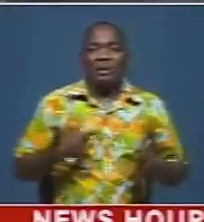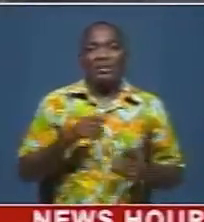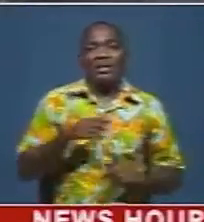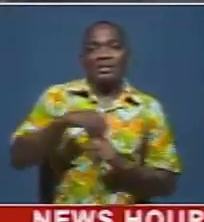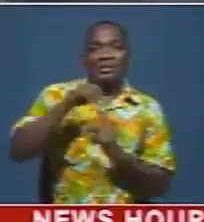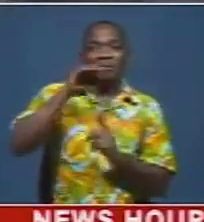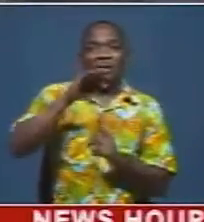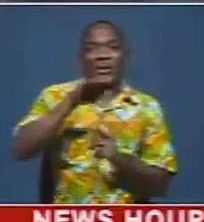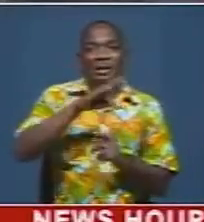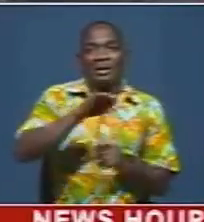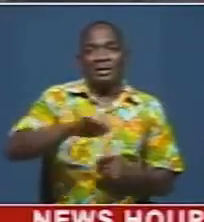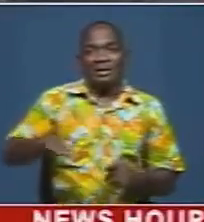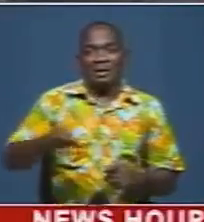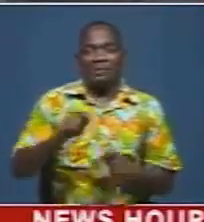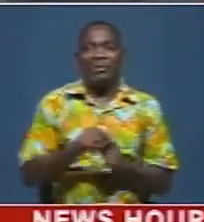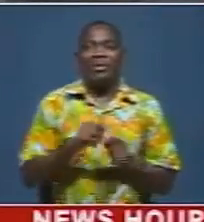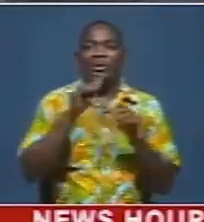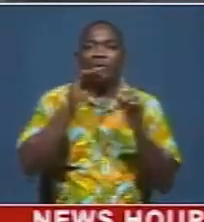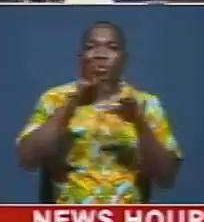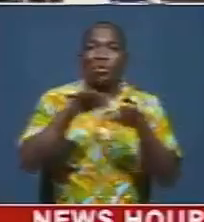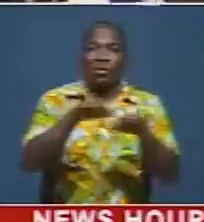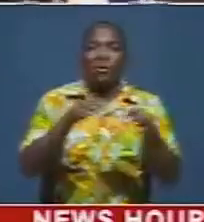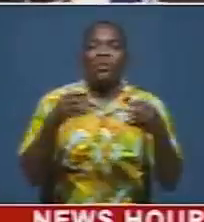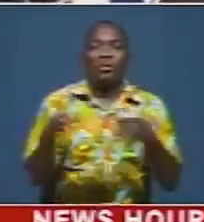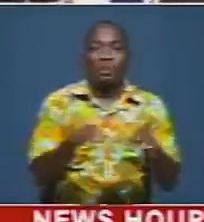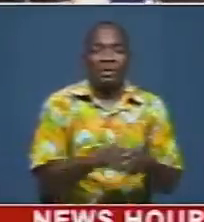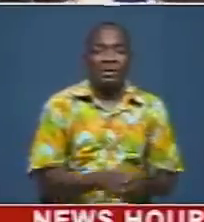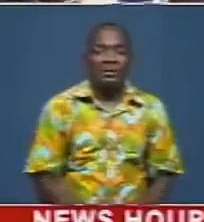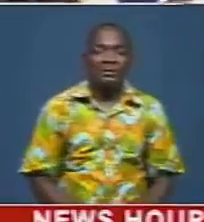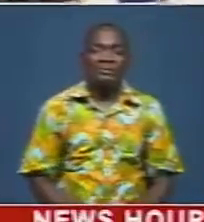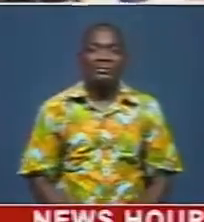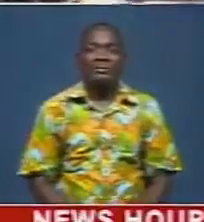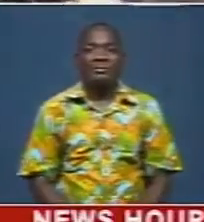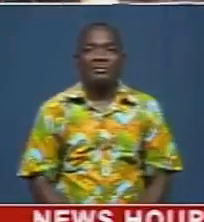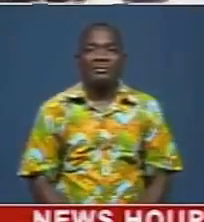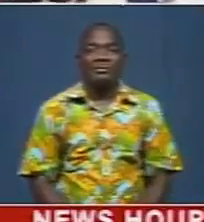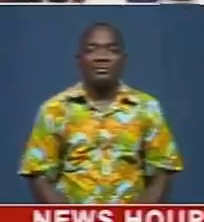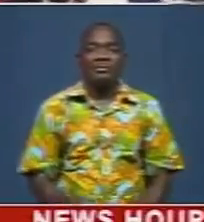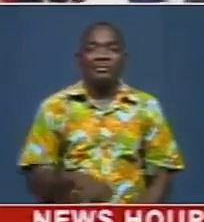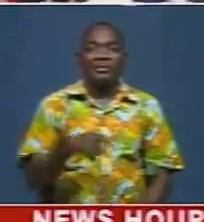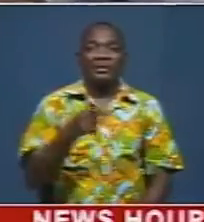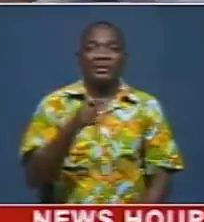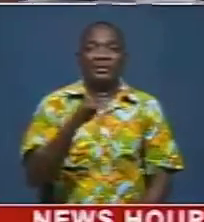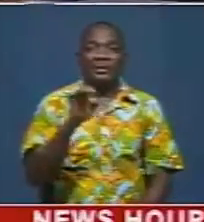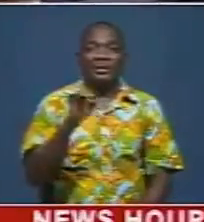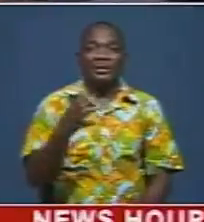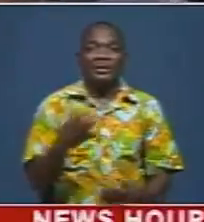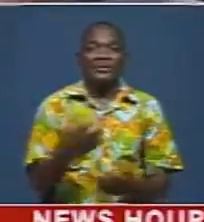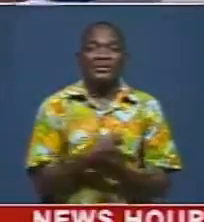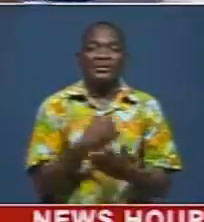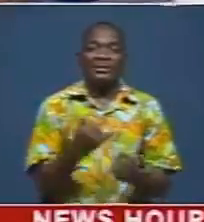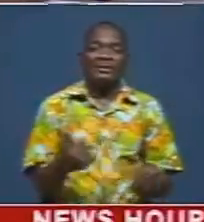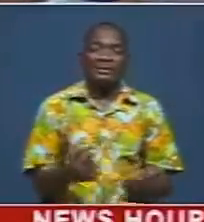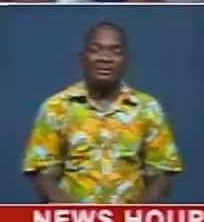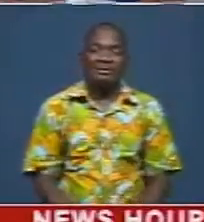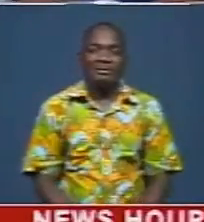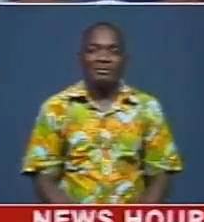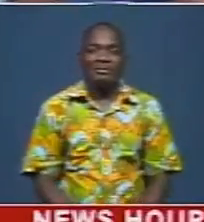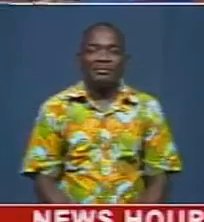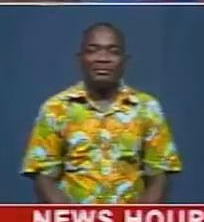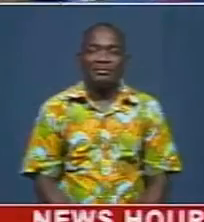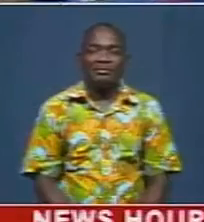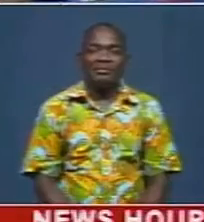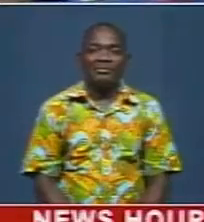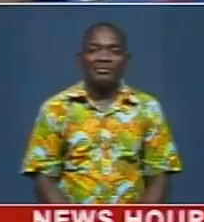and children in the coastal communities of the Greater Accra region. For GBC News, Friwadako reporting.